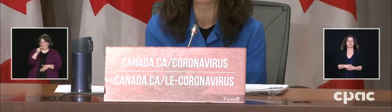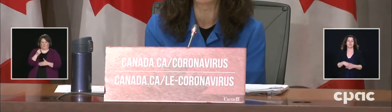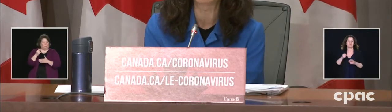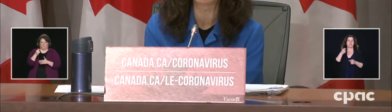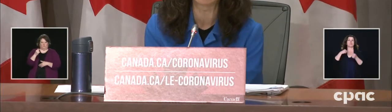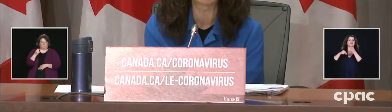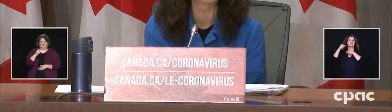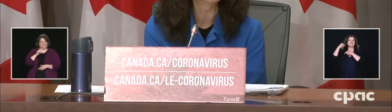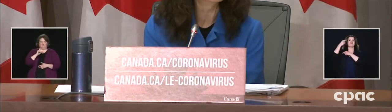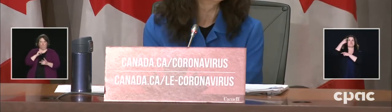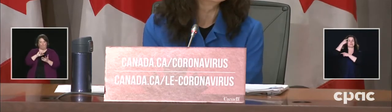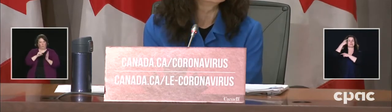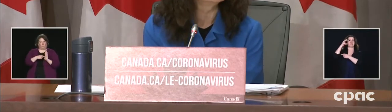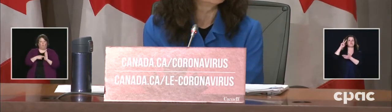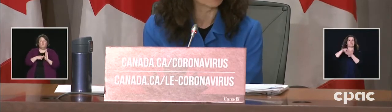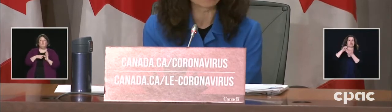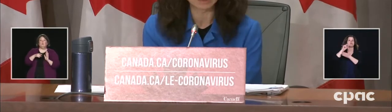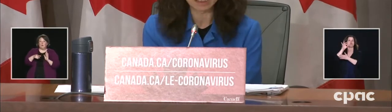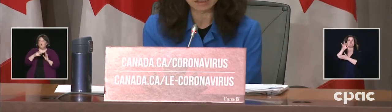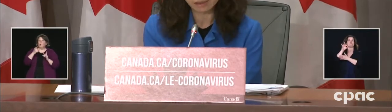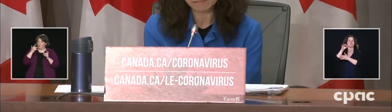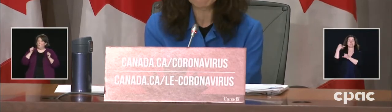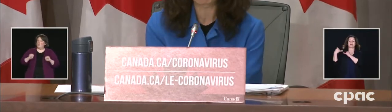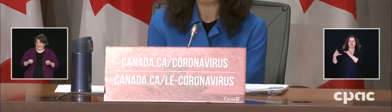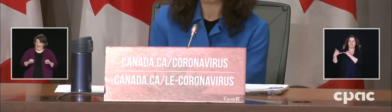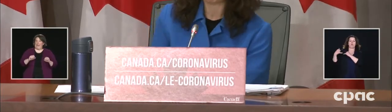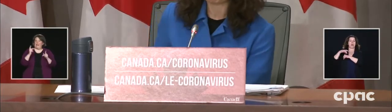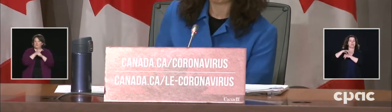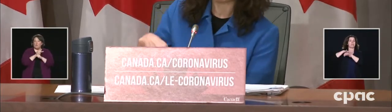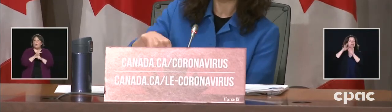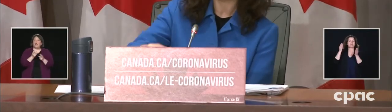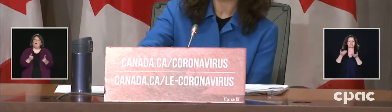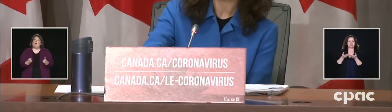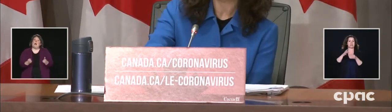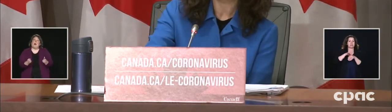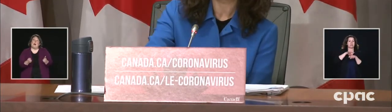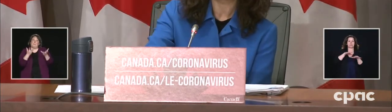Canadians who may wish to be vaccinated.